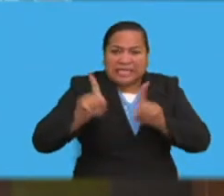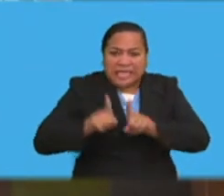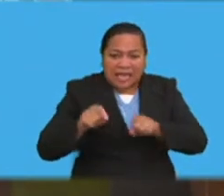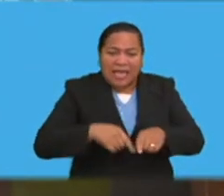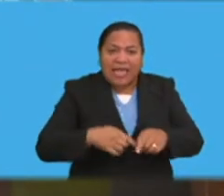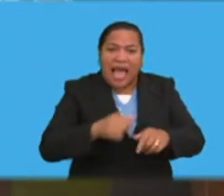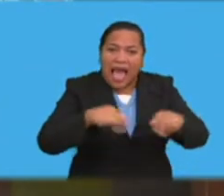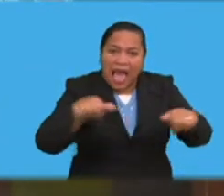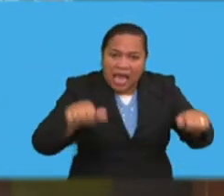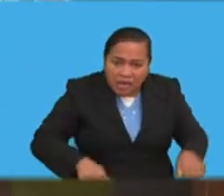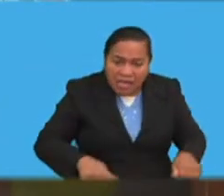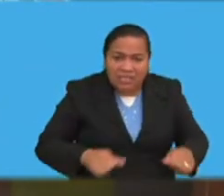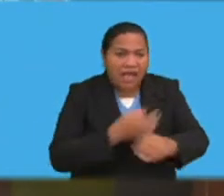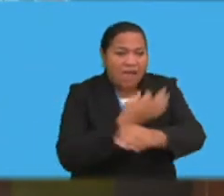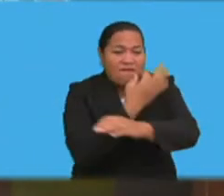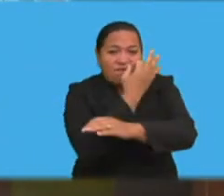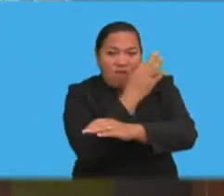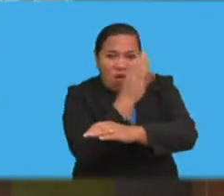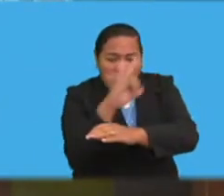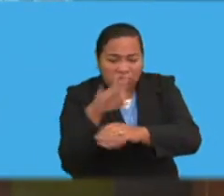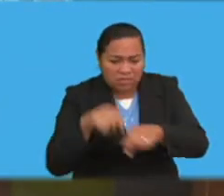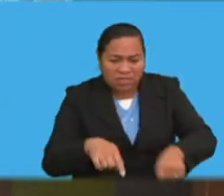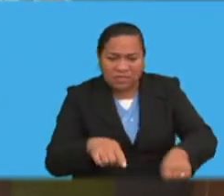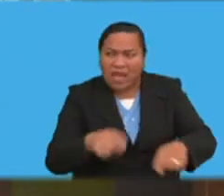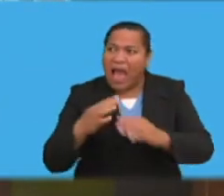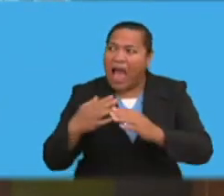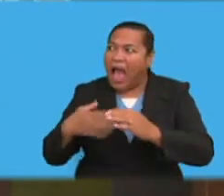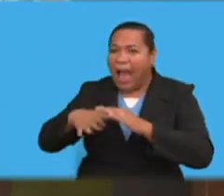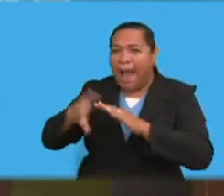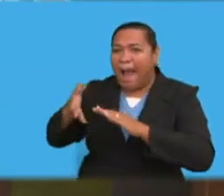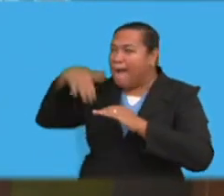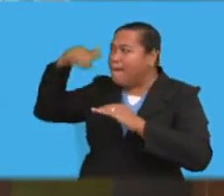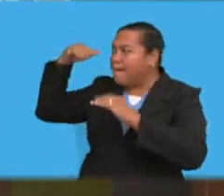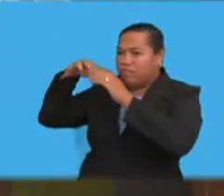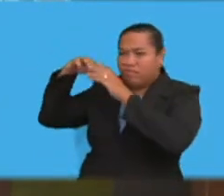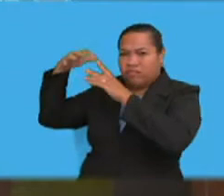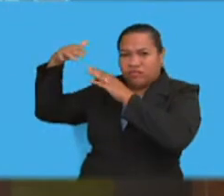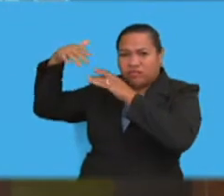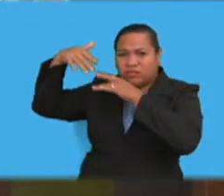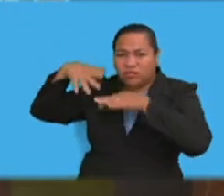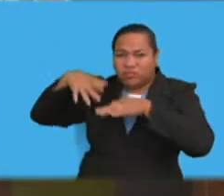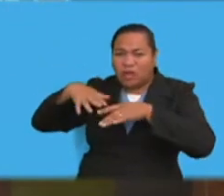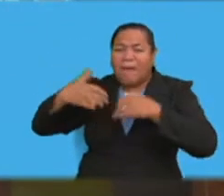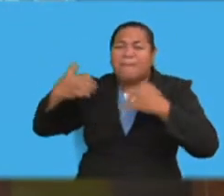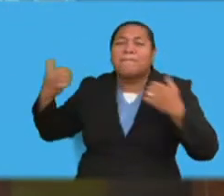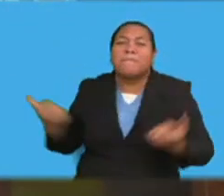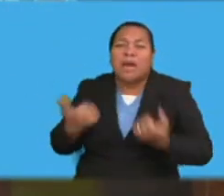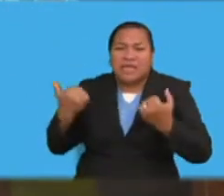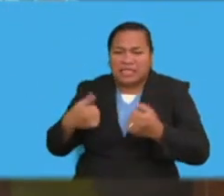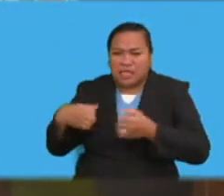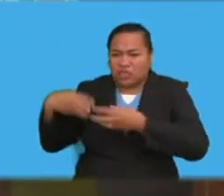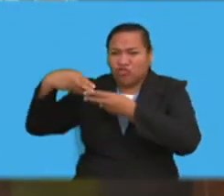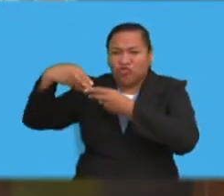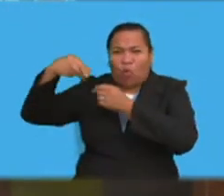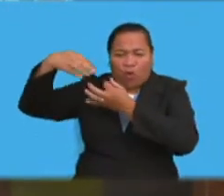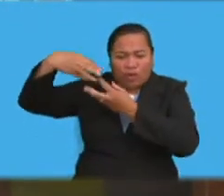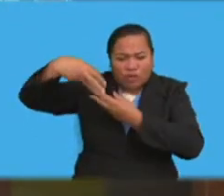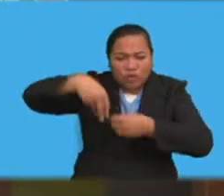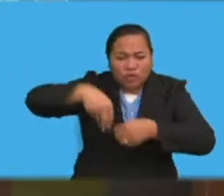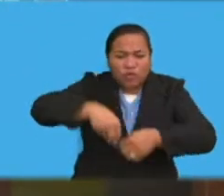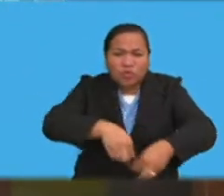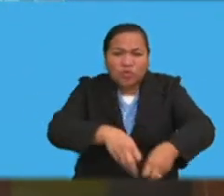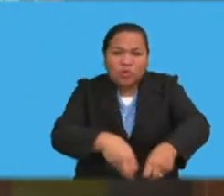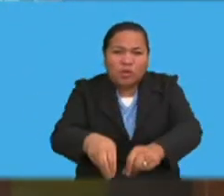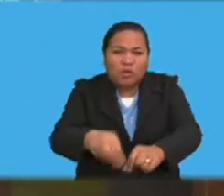agriculture and forestry, and upstream deforestation and land degradation activities have deposited increasing amounts of sediments